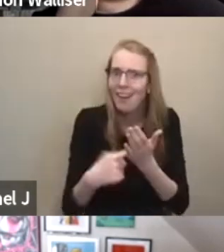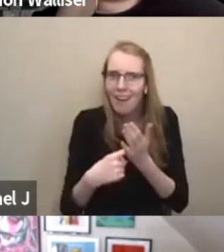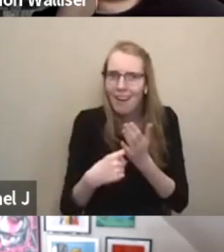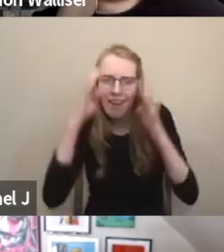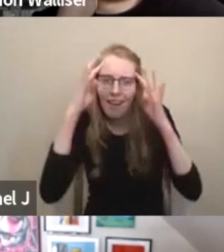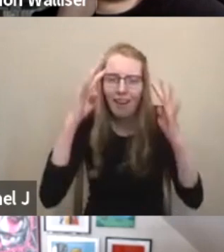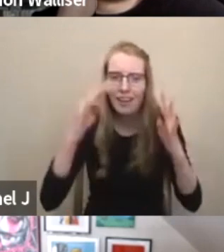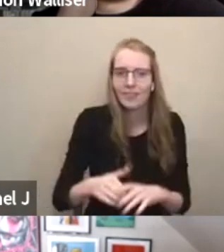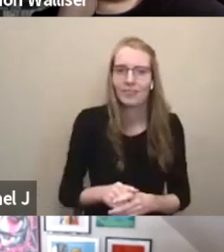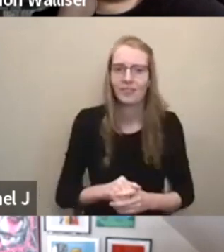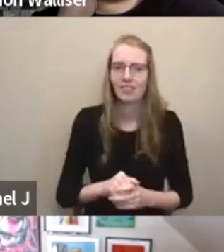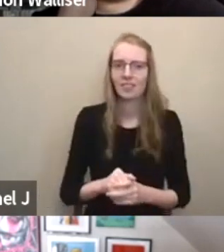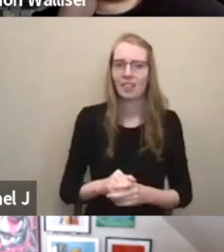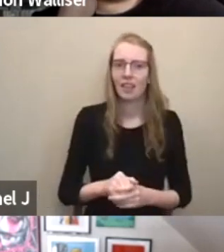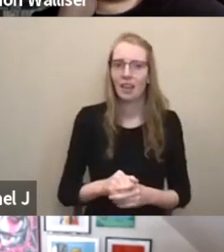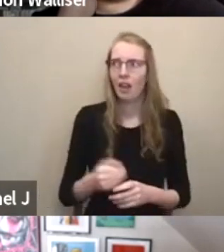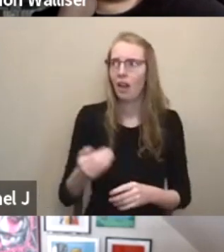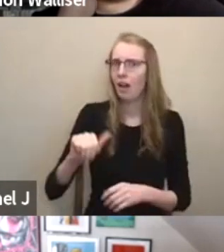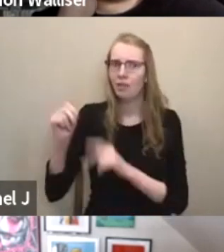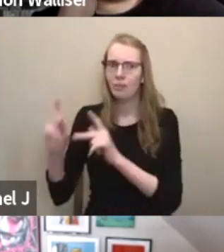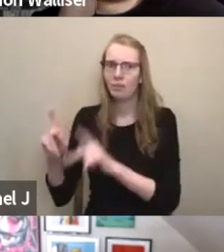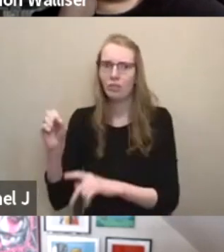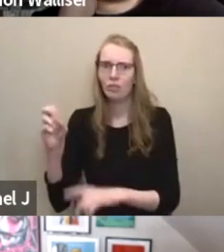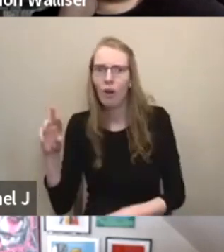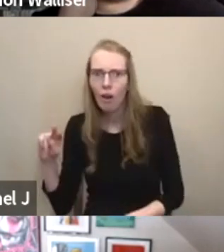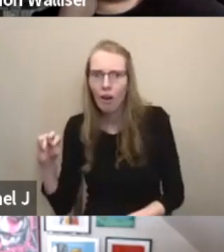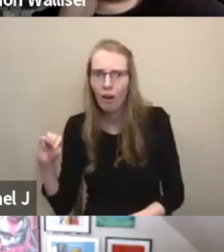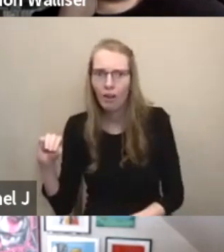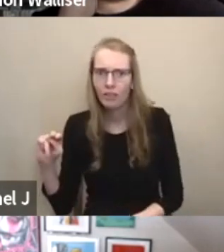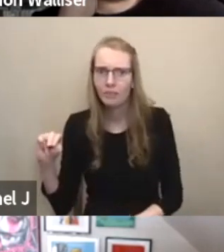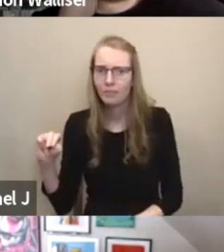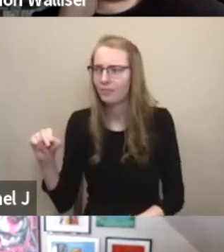had 27 workshops of his plays and no one put them on.